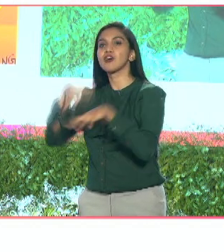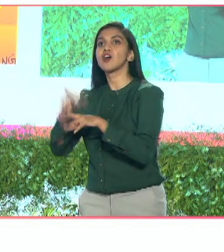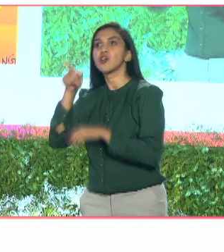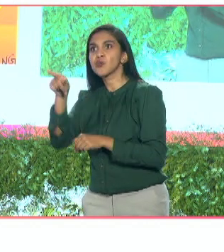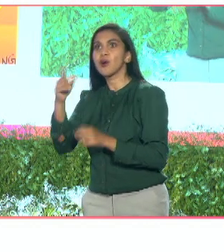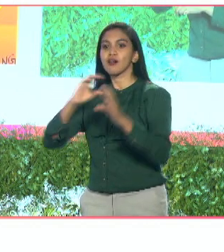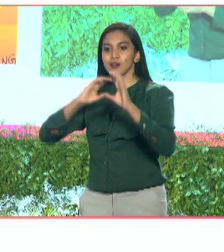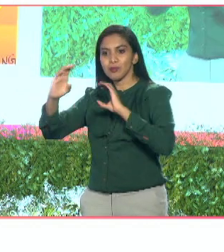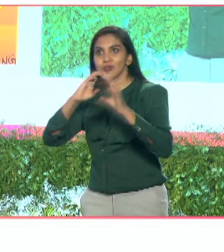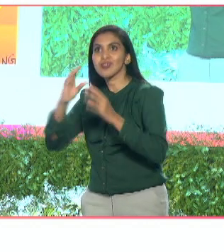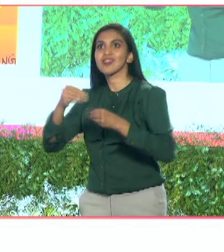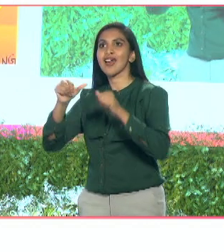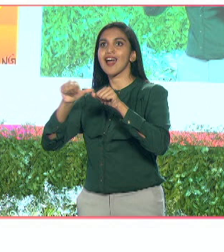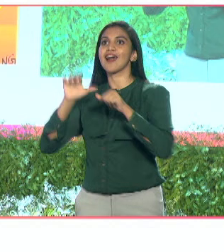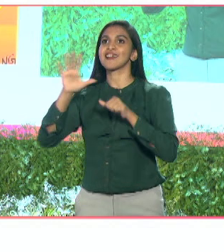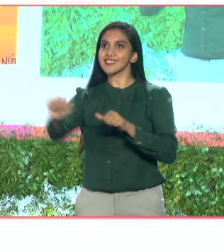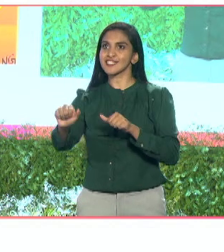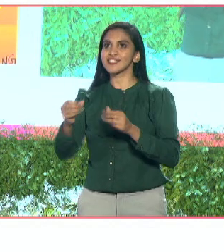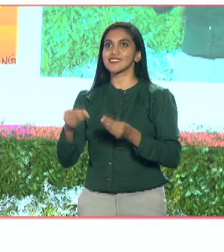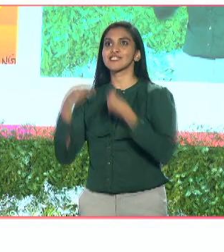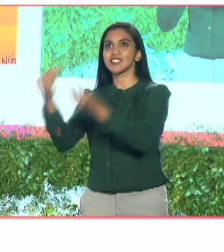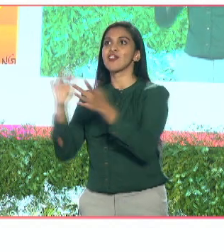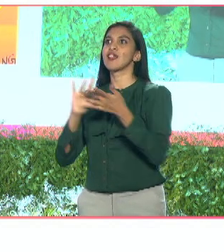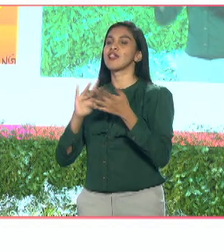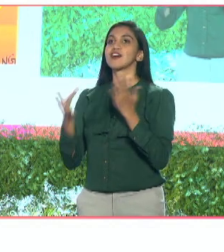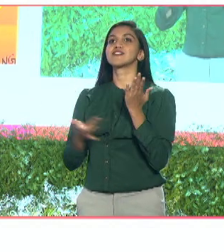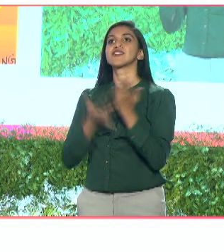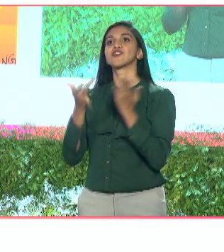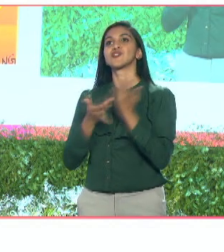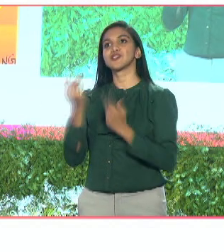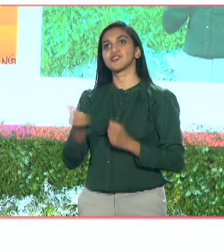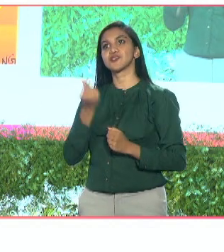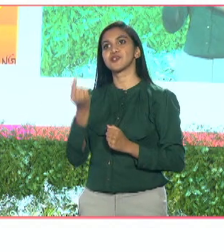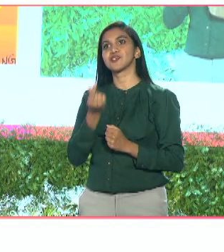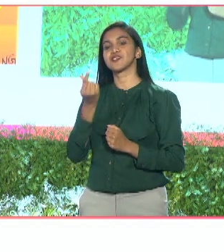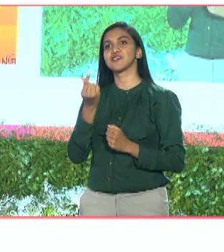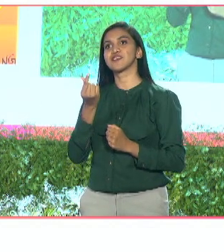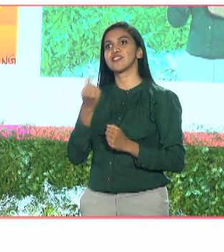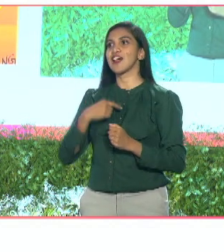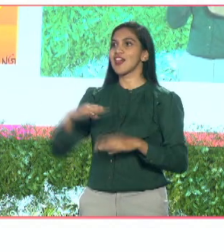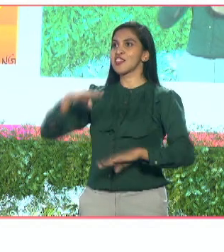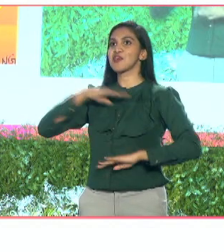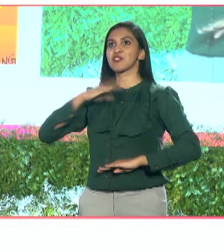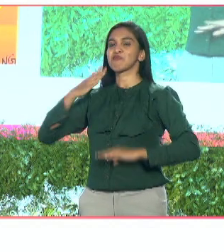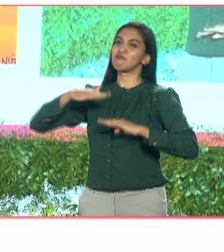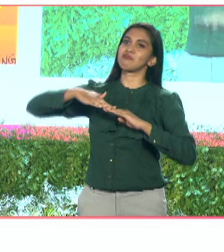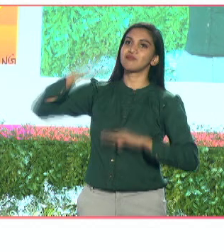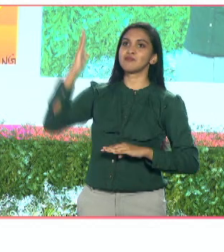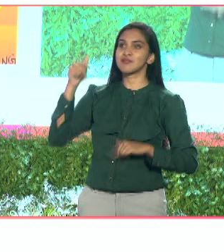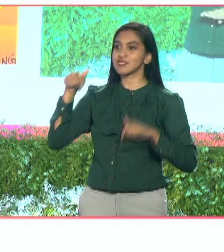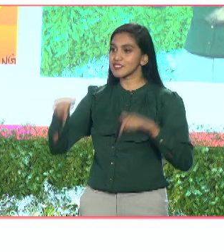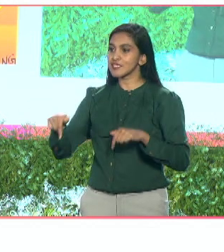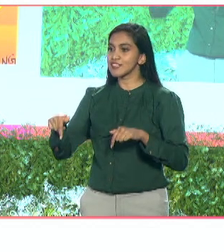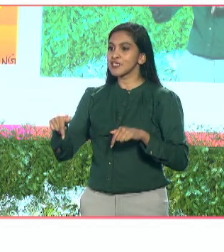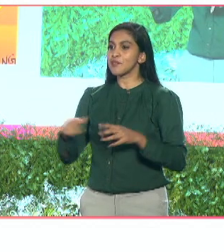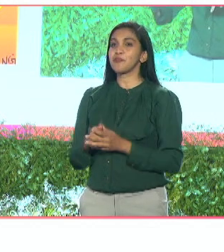communicate, to access technology, their potential is simply limitless. So I would like to end